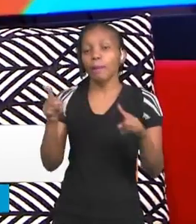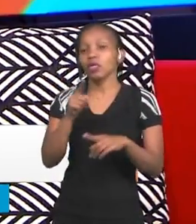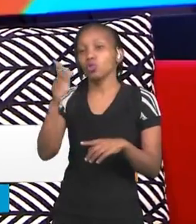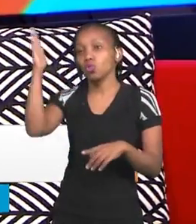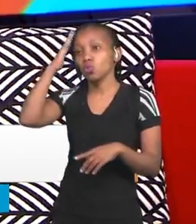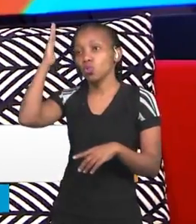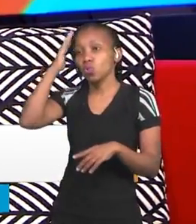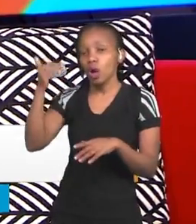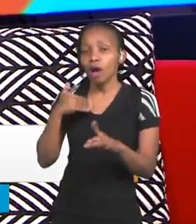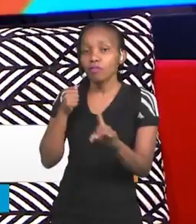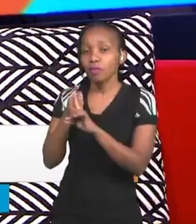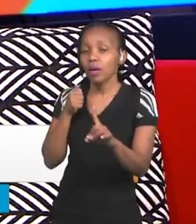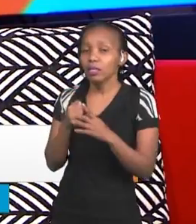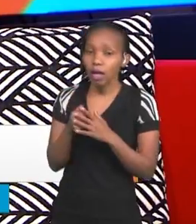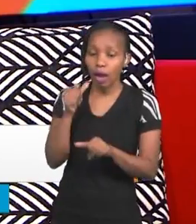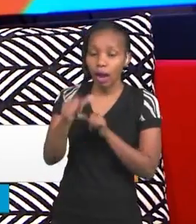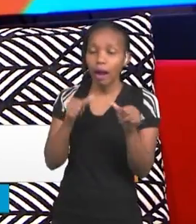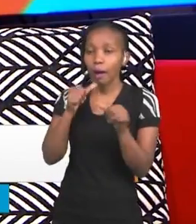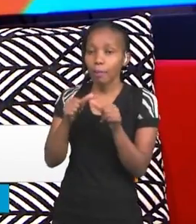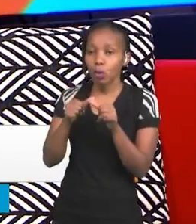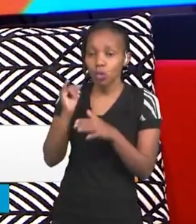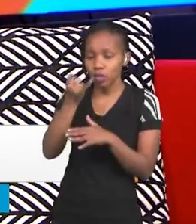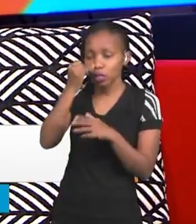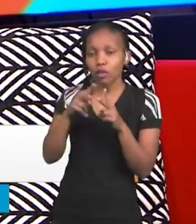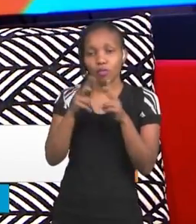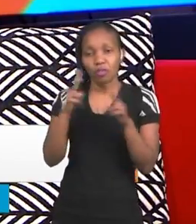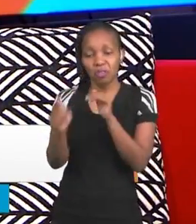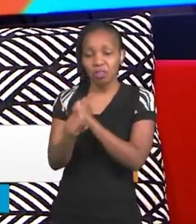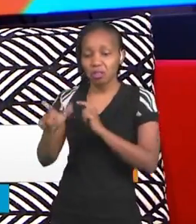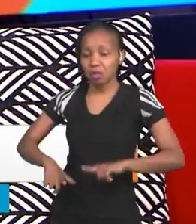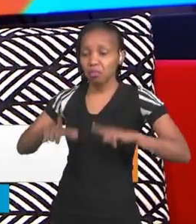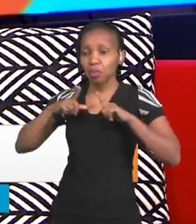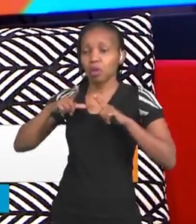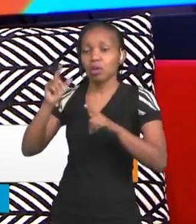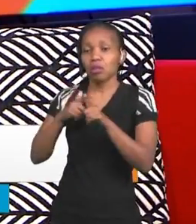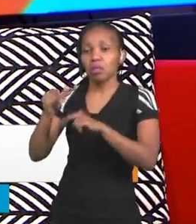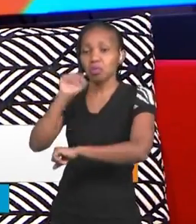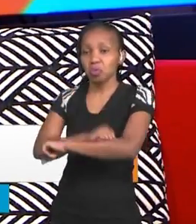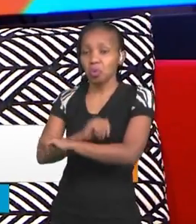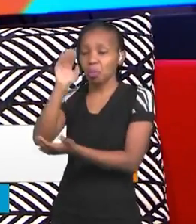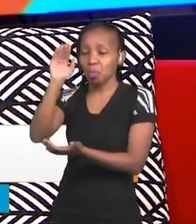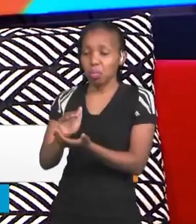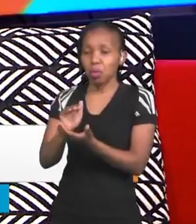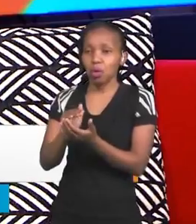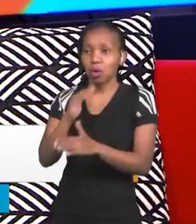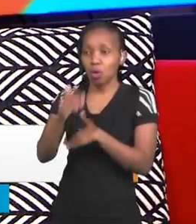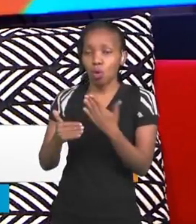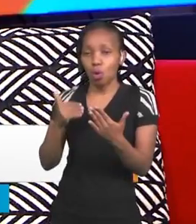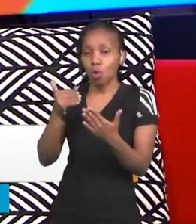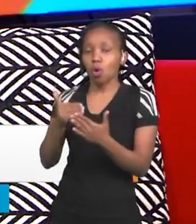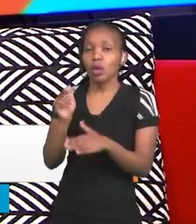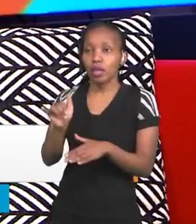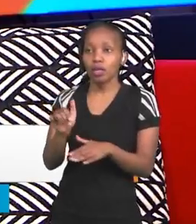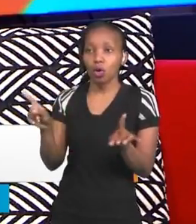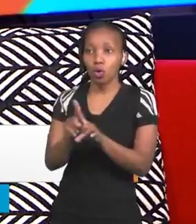day, there must be an impact about this thing. It might very detrimental to your life. Performance goes down in so many ways and all that. And also